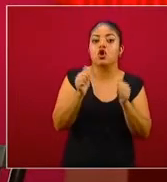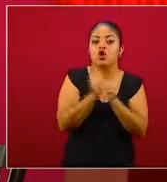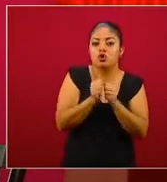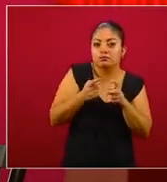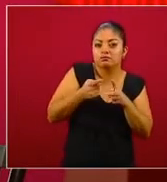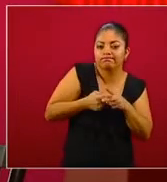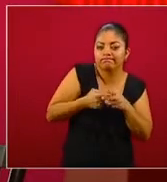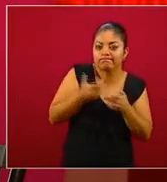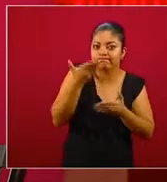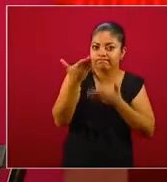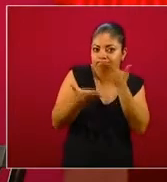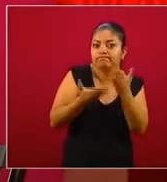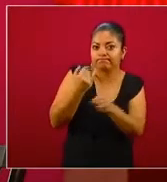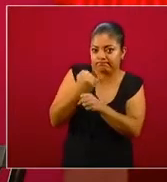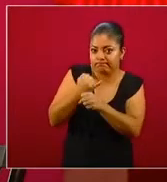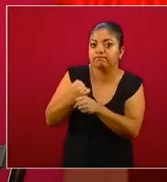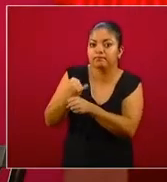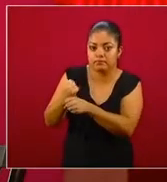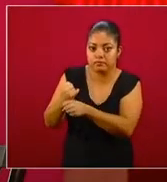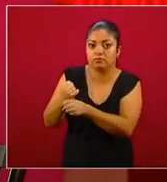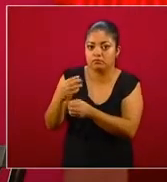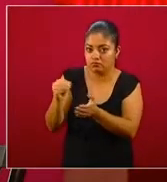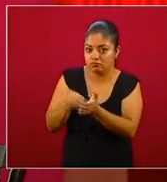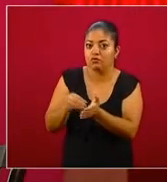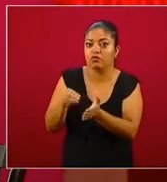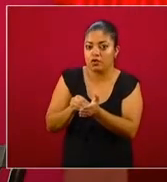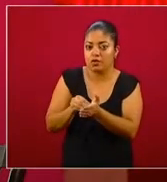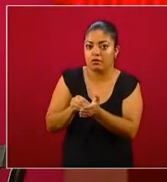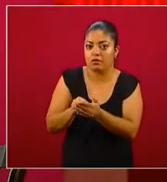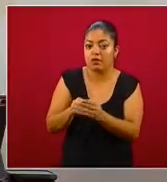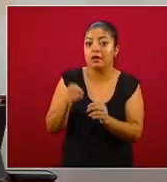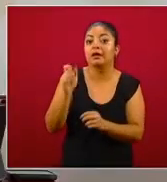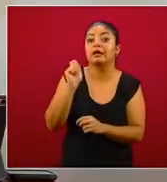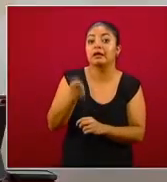about working activity, professional